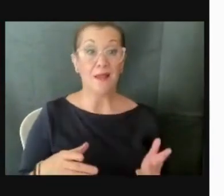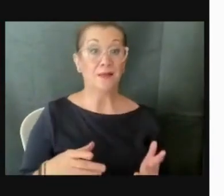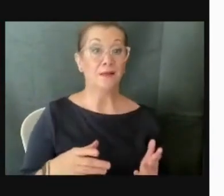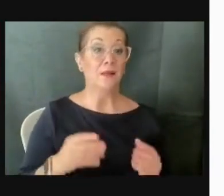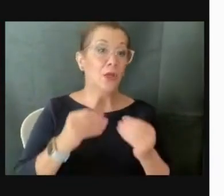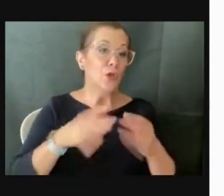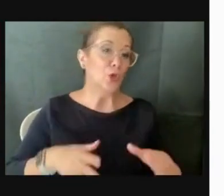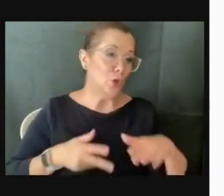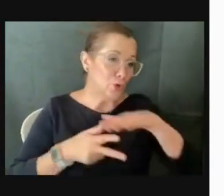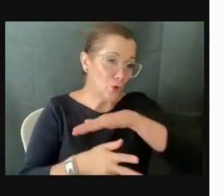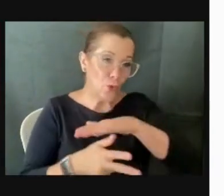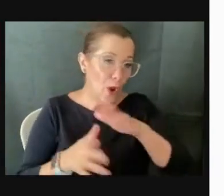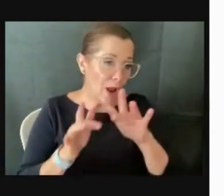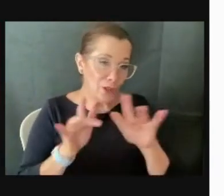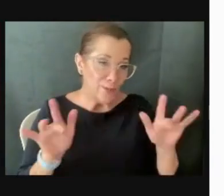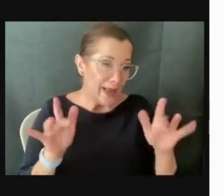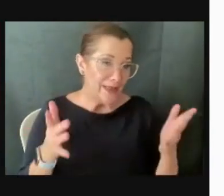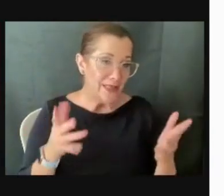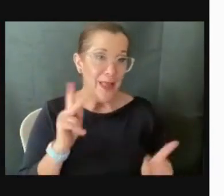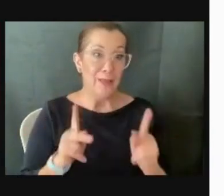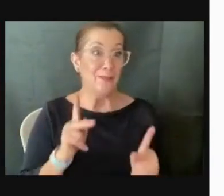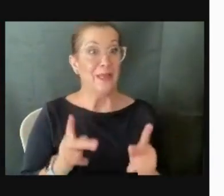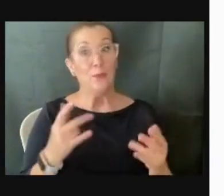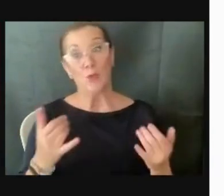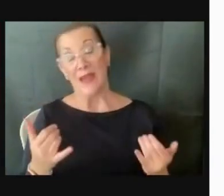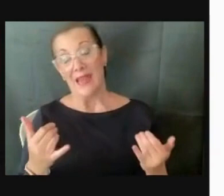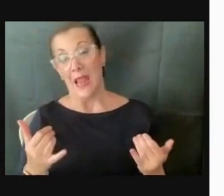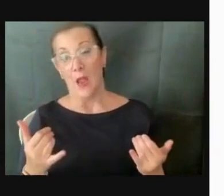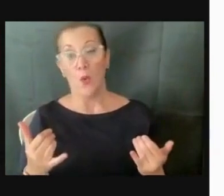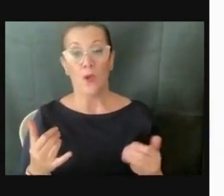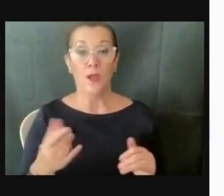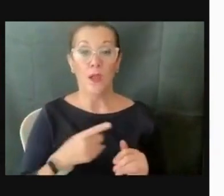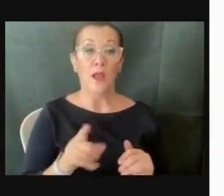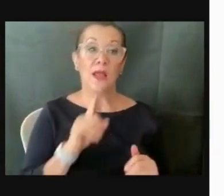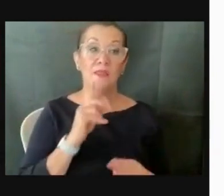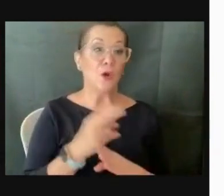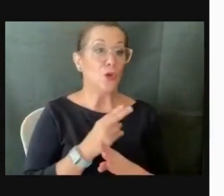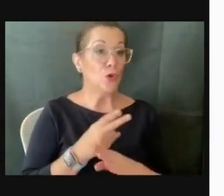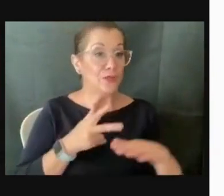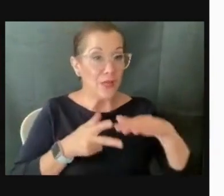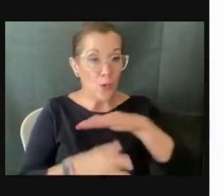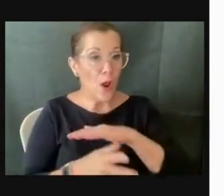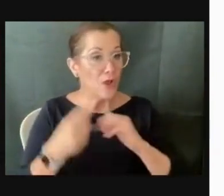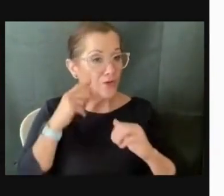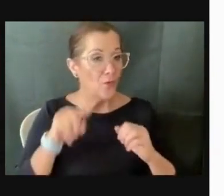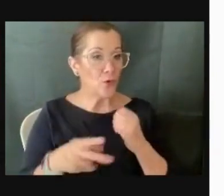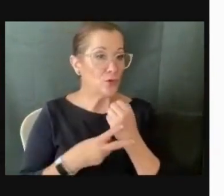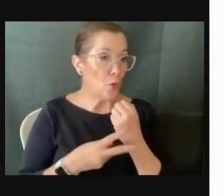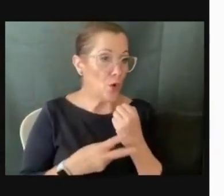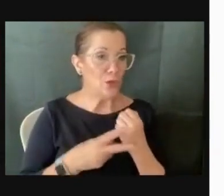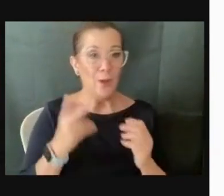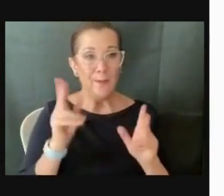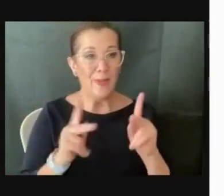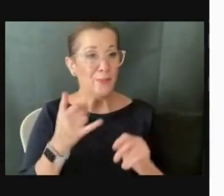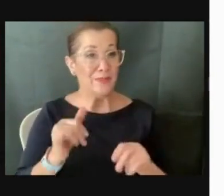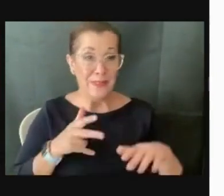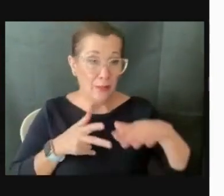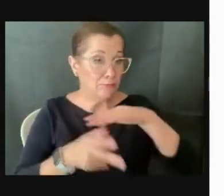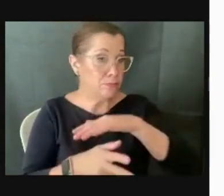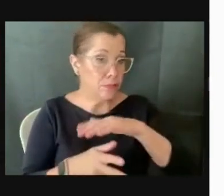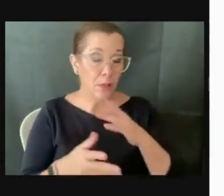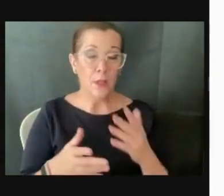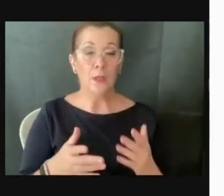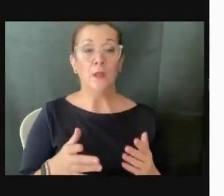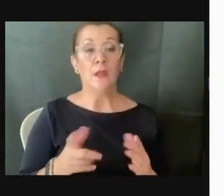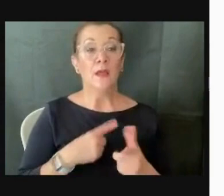your garage space. So a lot of people these days are using them for storage a lot, but, people still use them for parking. So